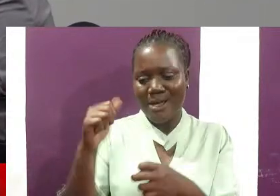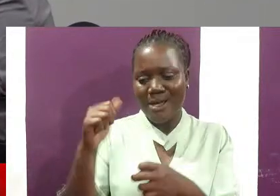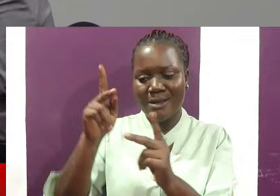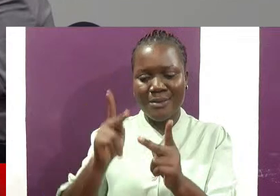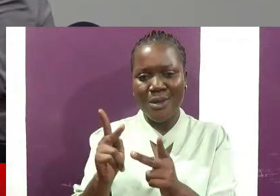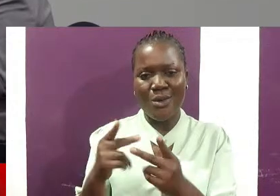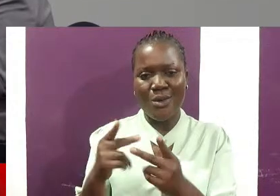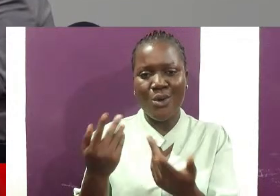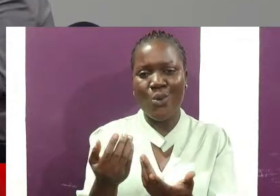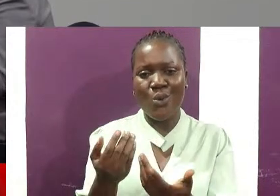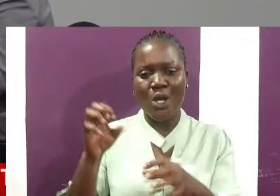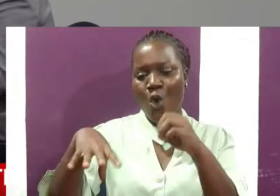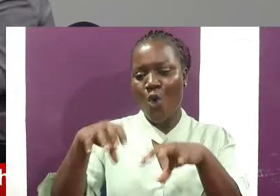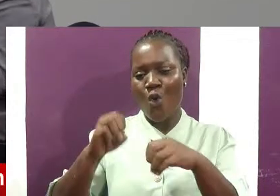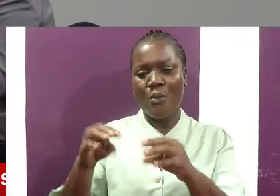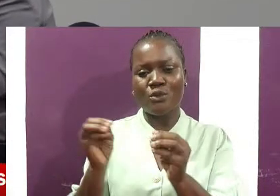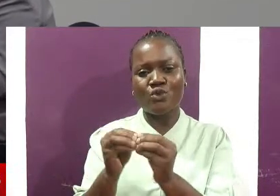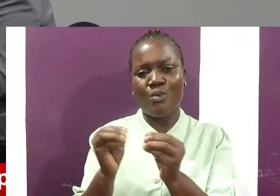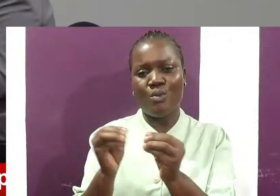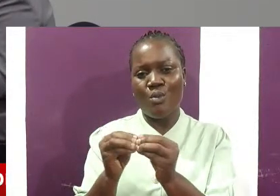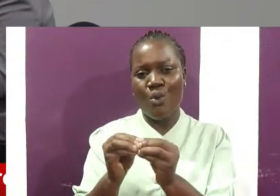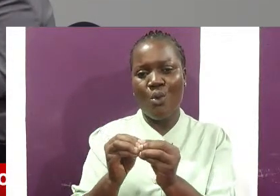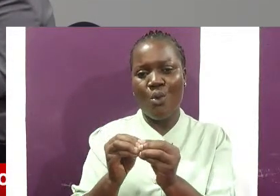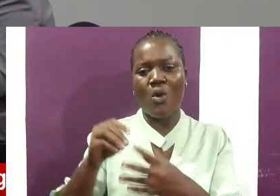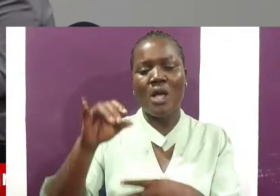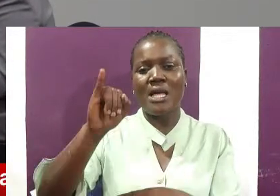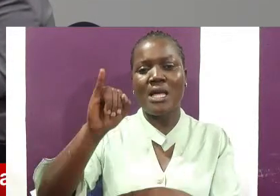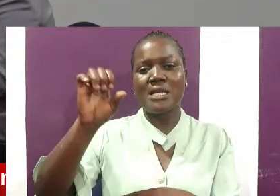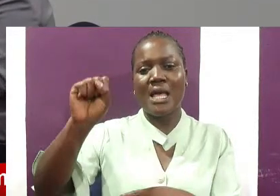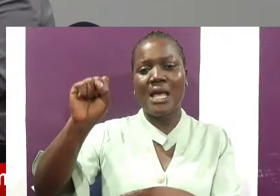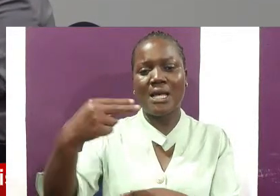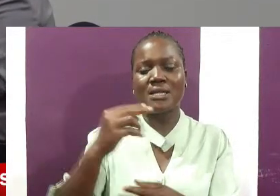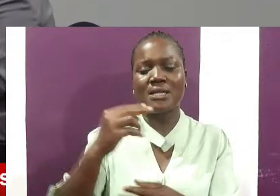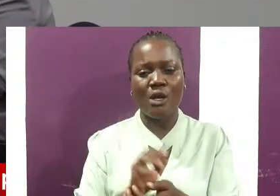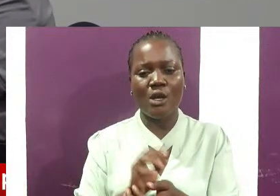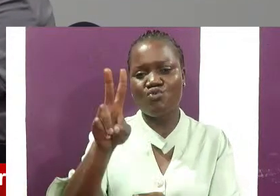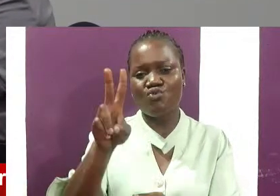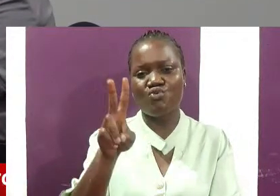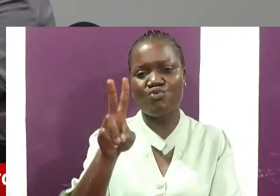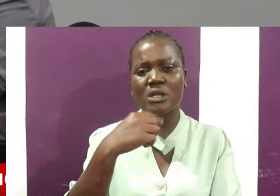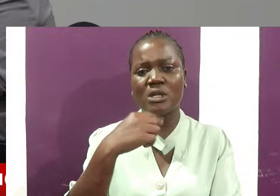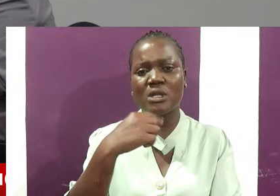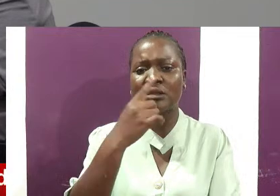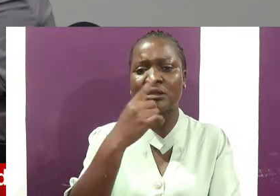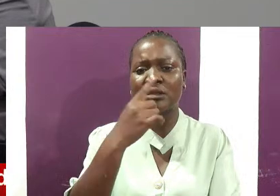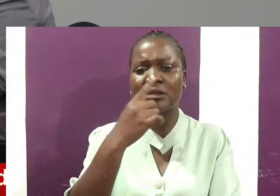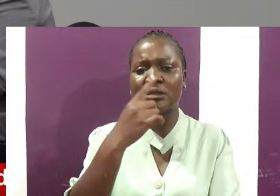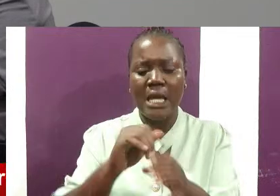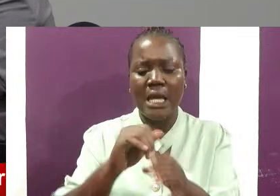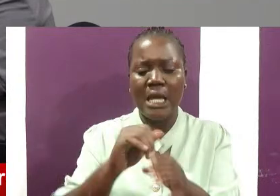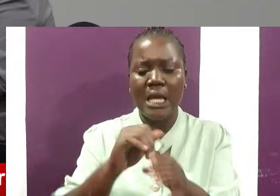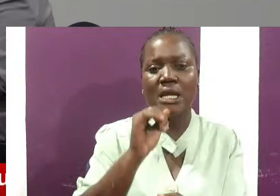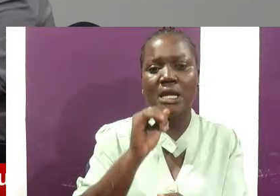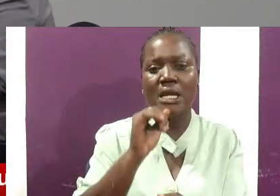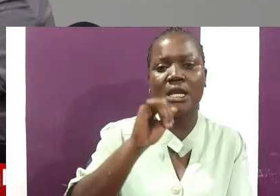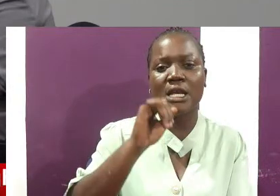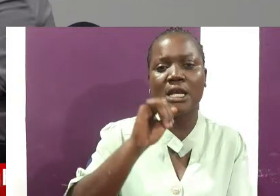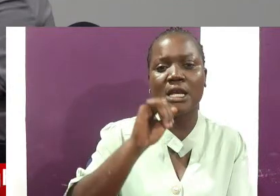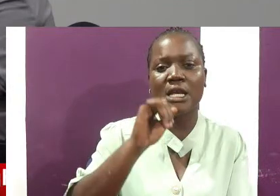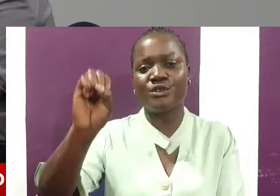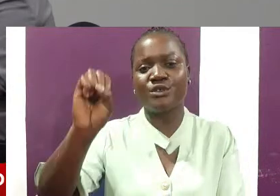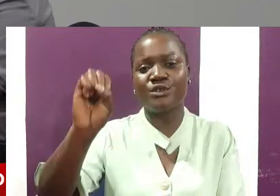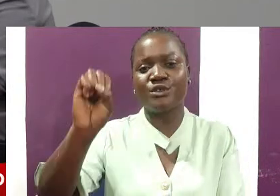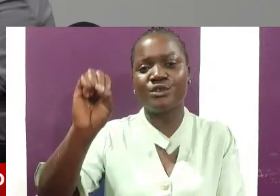that Isaiah 2 was saying that it's in Jerusalem, and therefore Christ would have